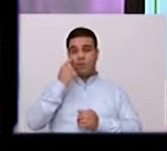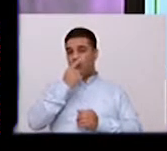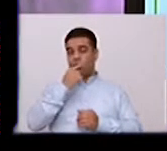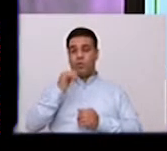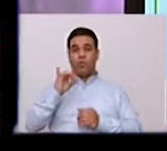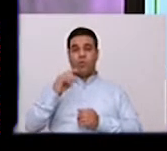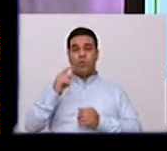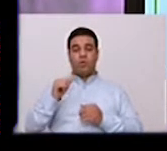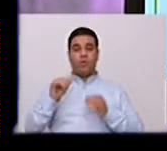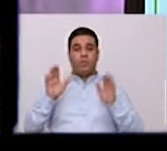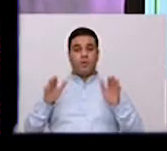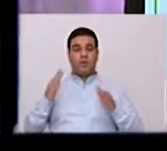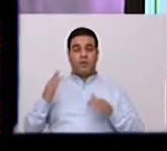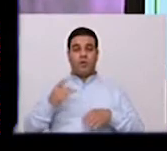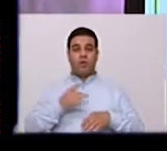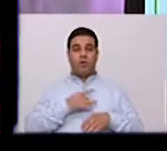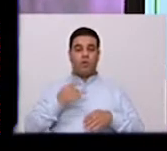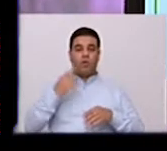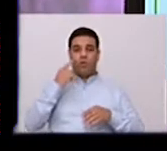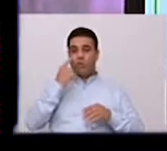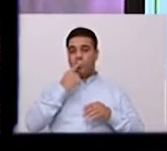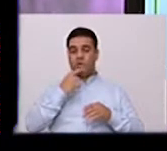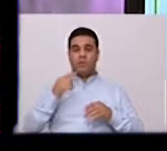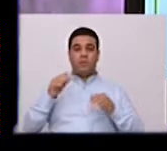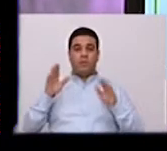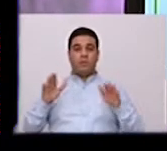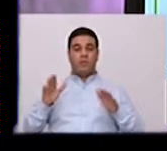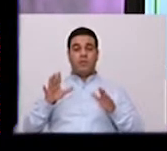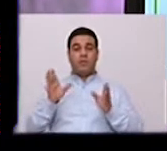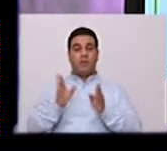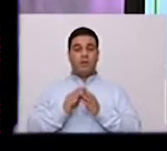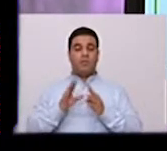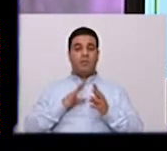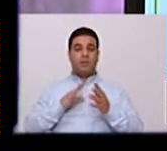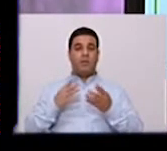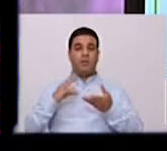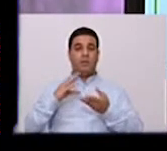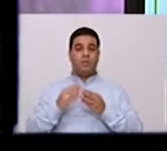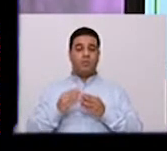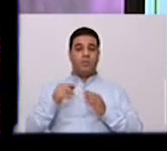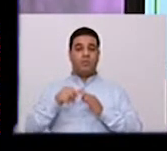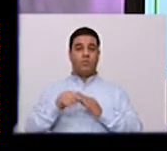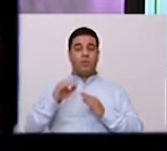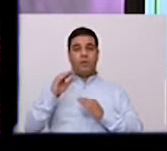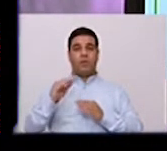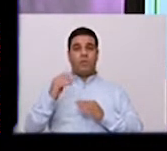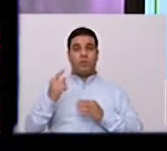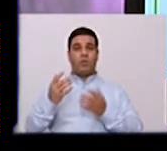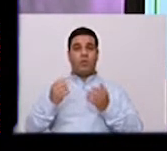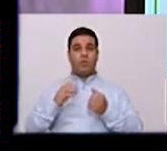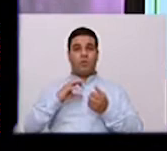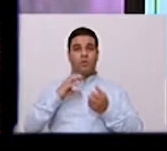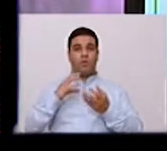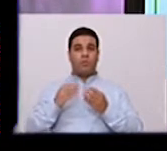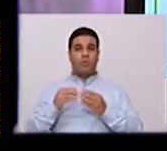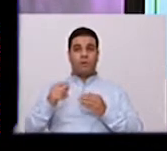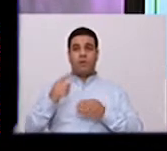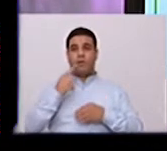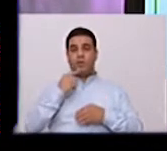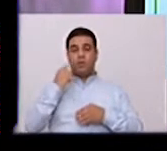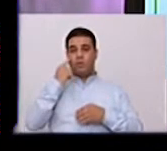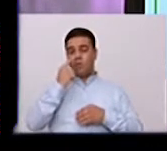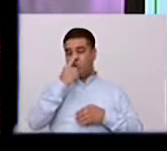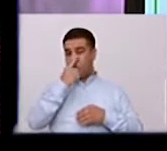urg'ochi pashshalar oq ko'zli erkak pashshalar bilan chaqishtirilganda F1da olingan pashshalarning hammasi qizil